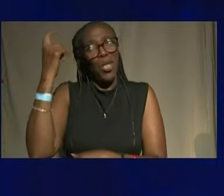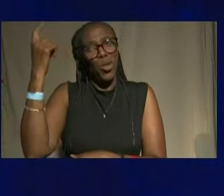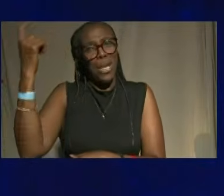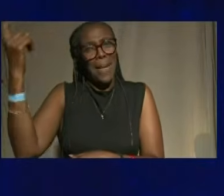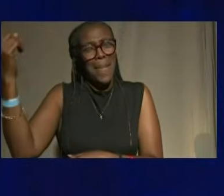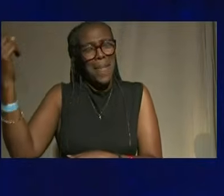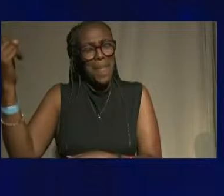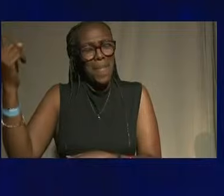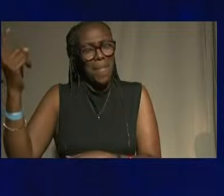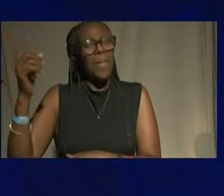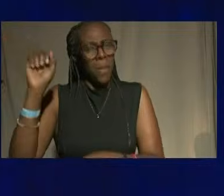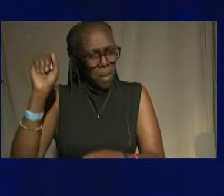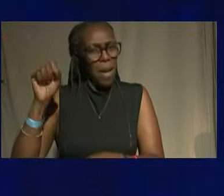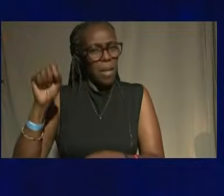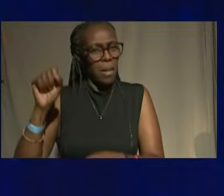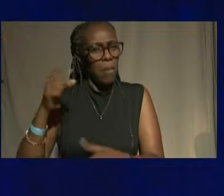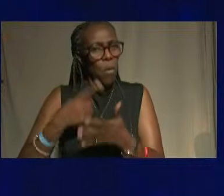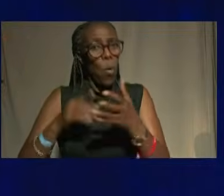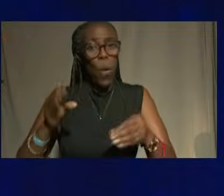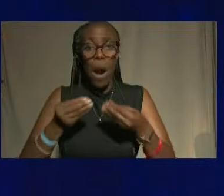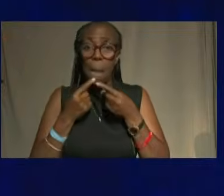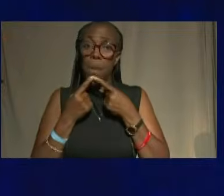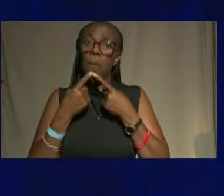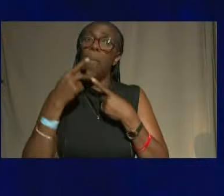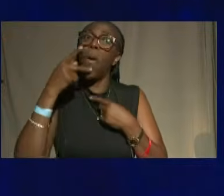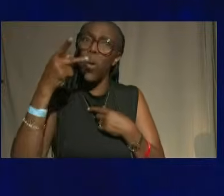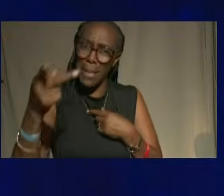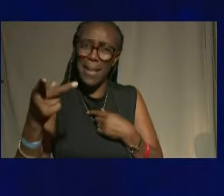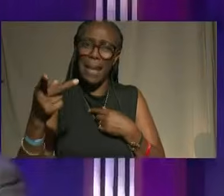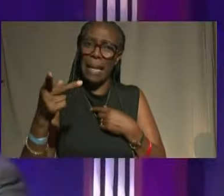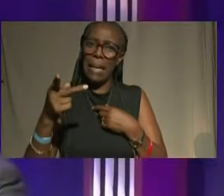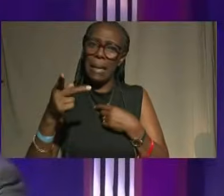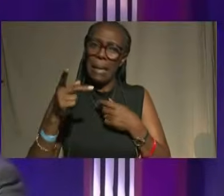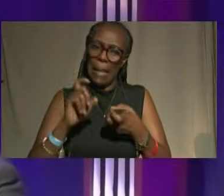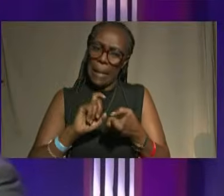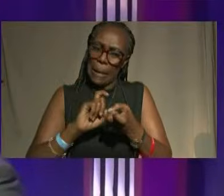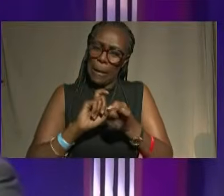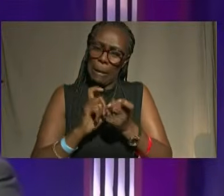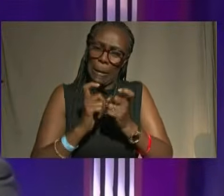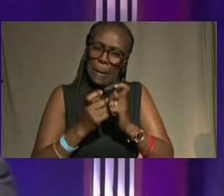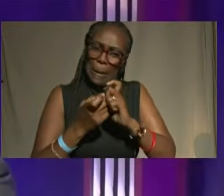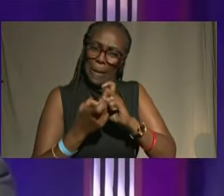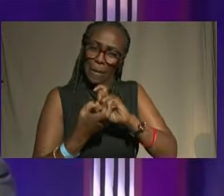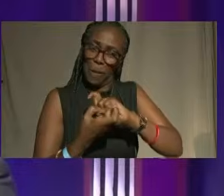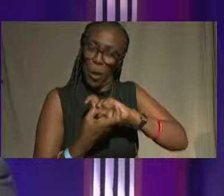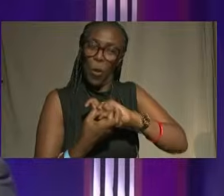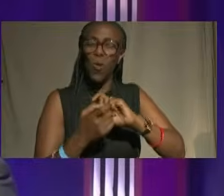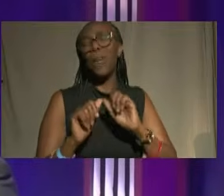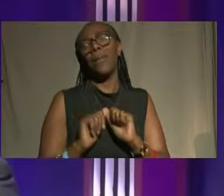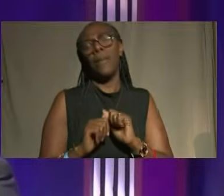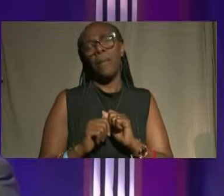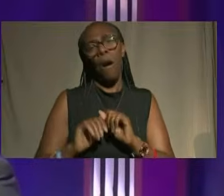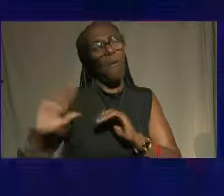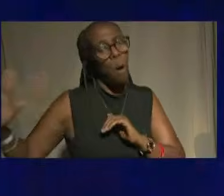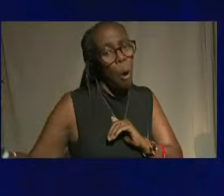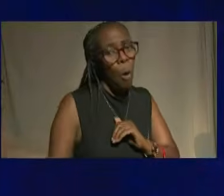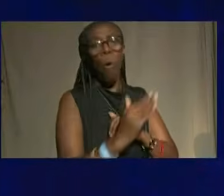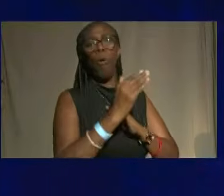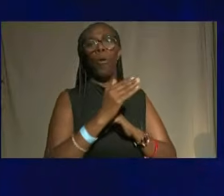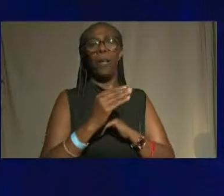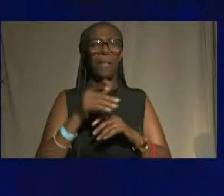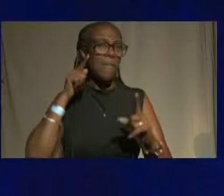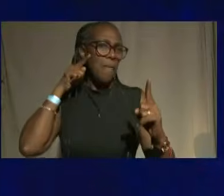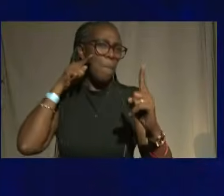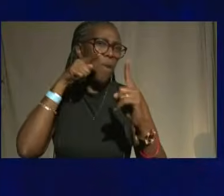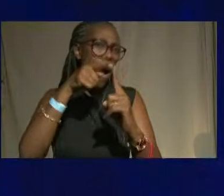is radical. It's transformational. It's going to require a shaking up and a reordering of all the priorities of